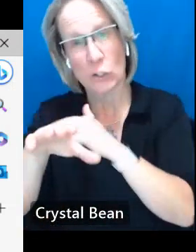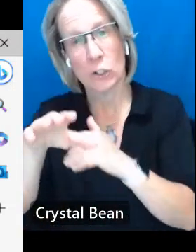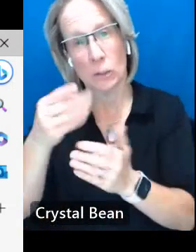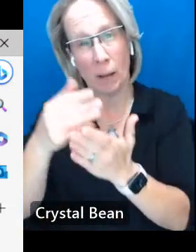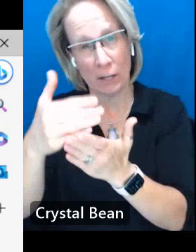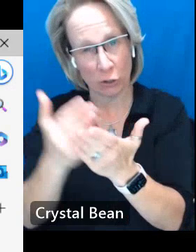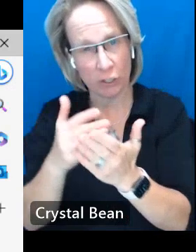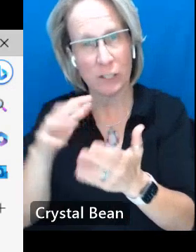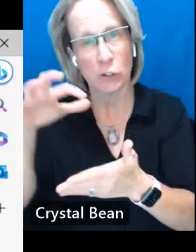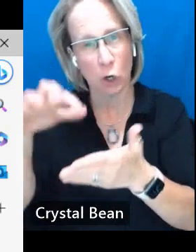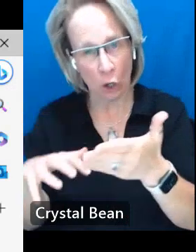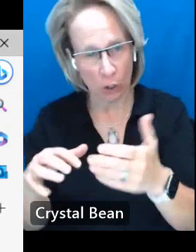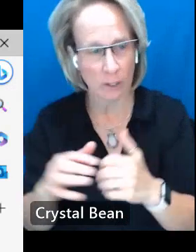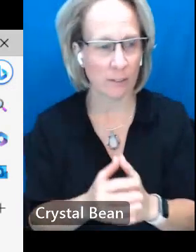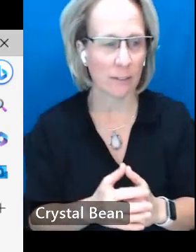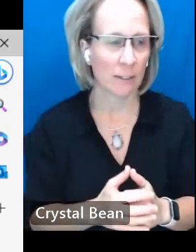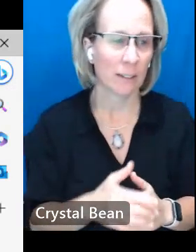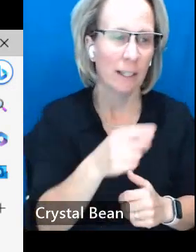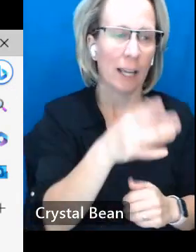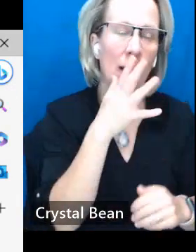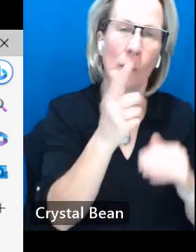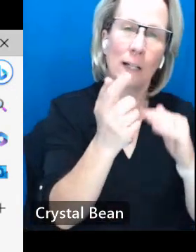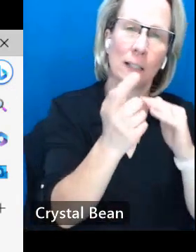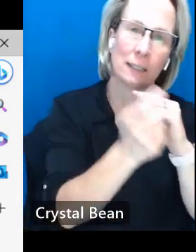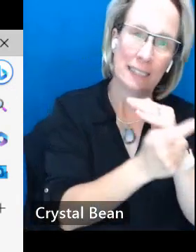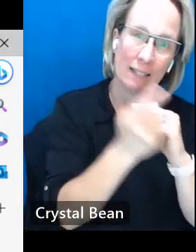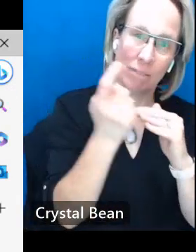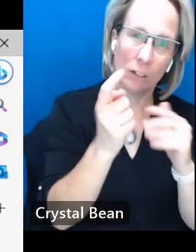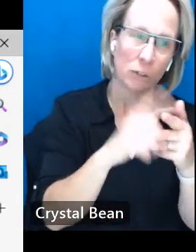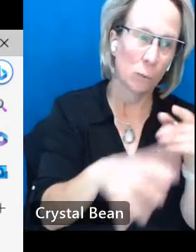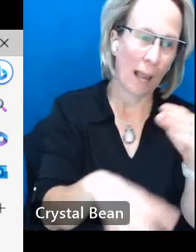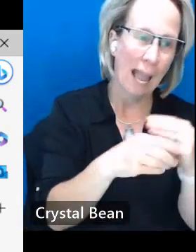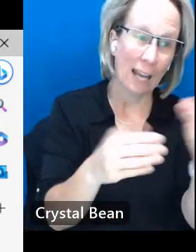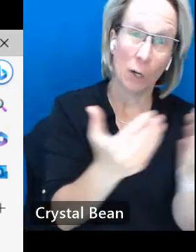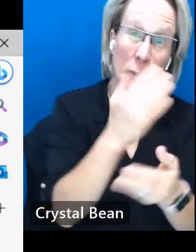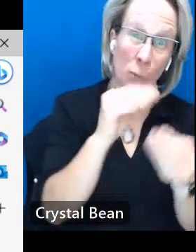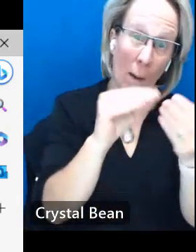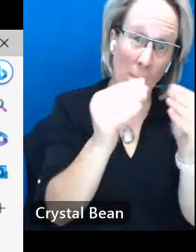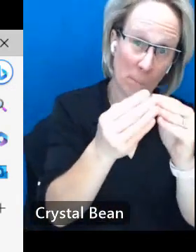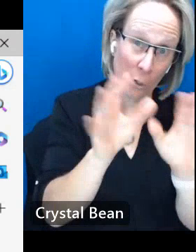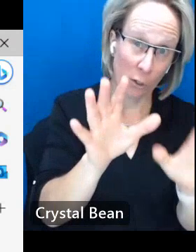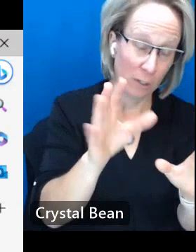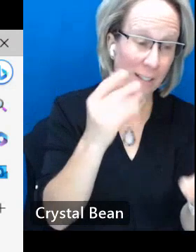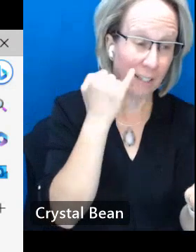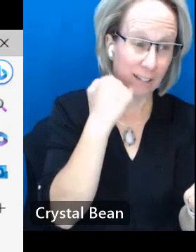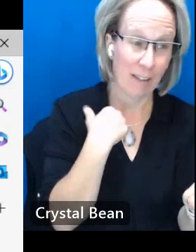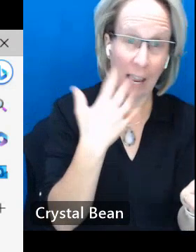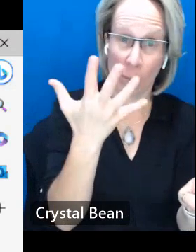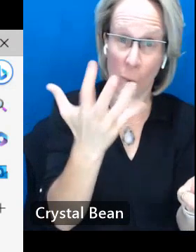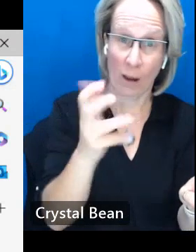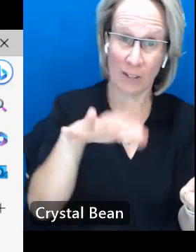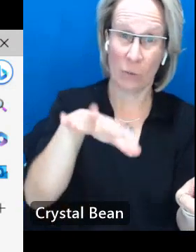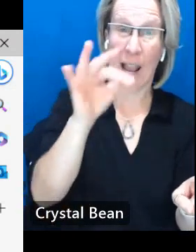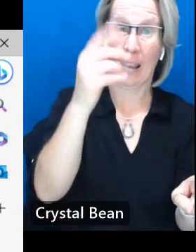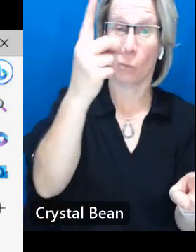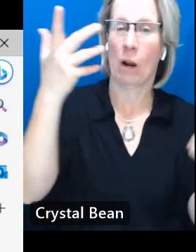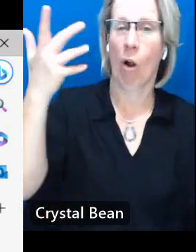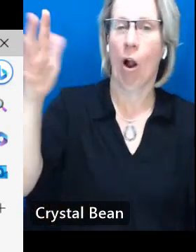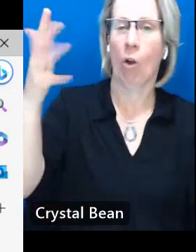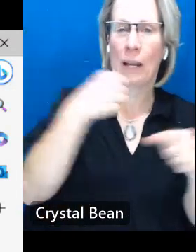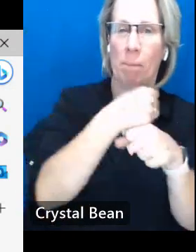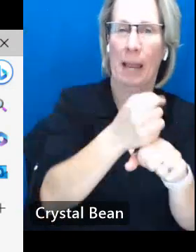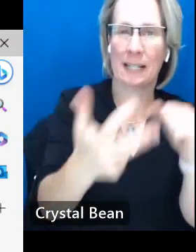It's going to default to add a new value. Again, if I wanted to find a journal that had already been created and saved, then I click on